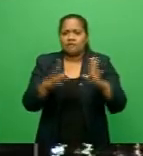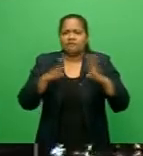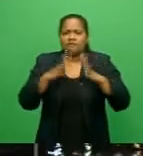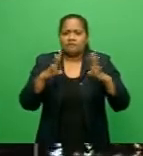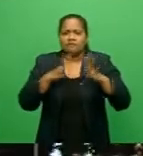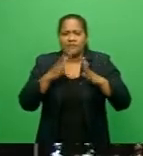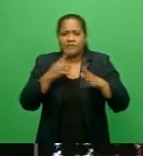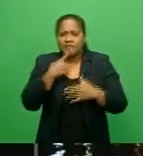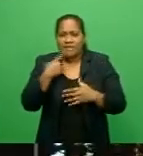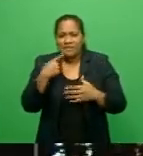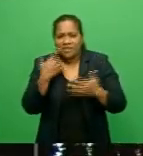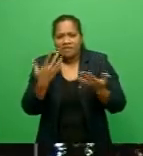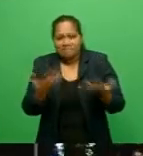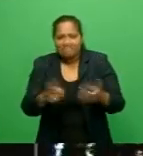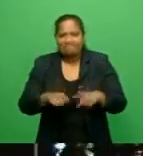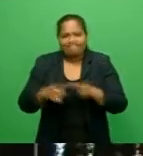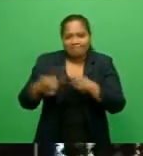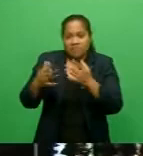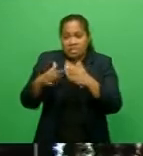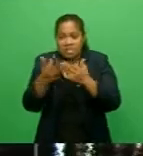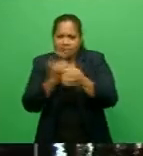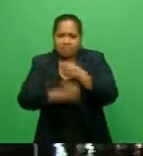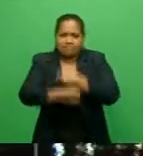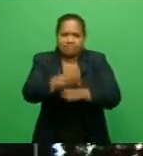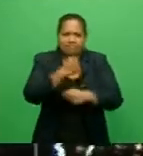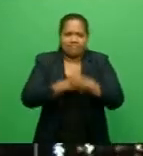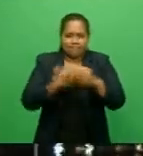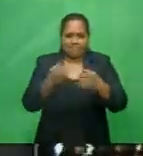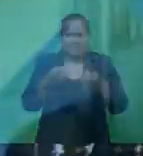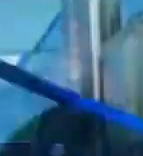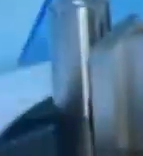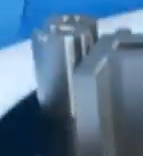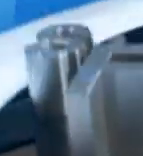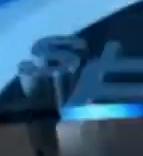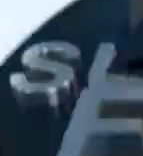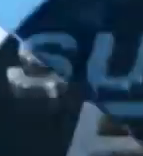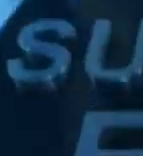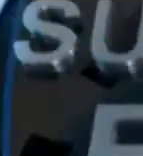relishes, and she is fast becoming a household name.